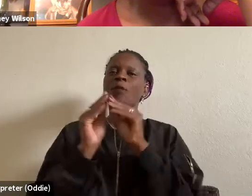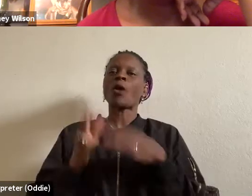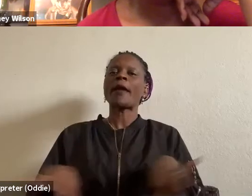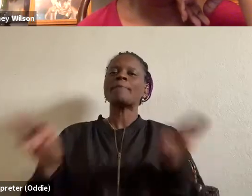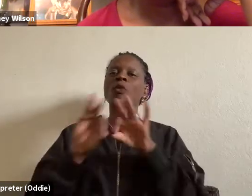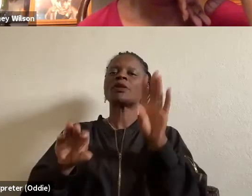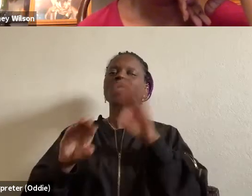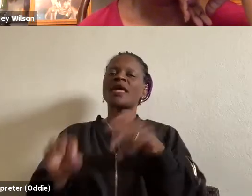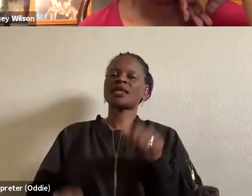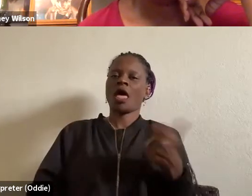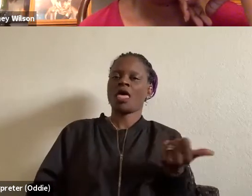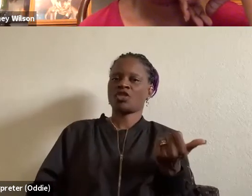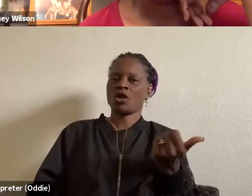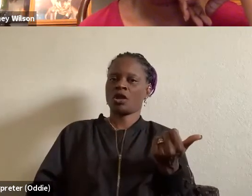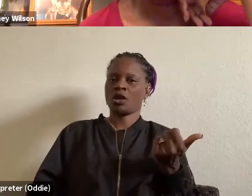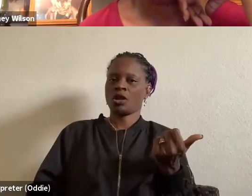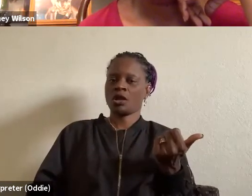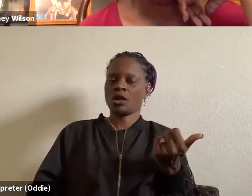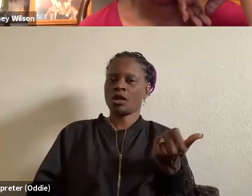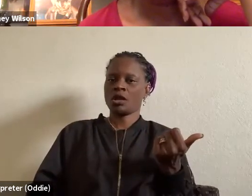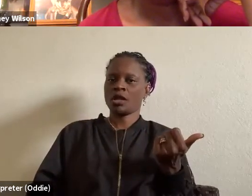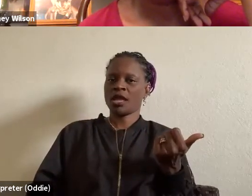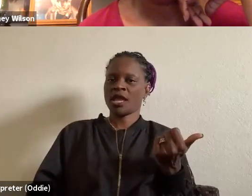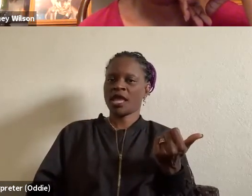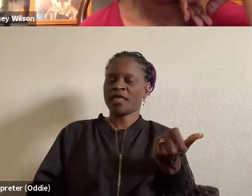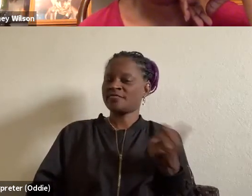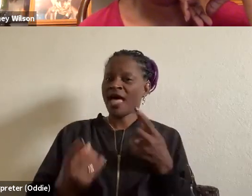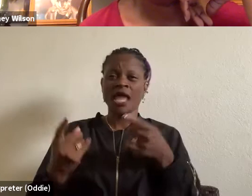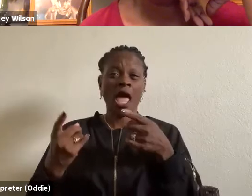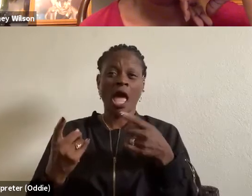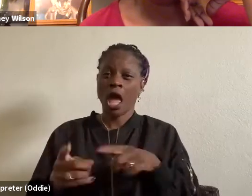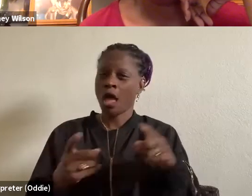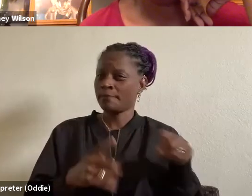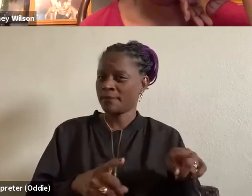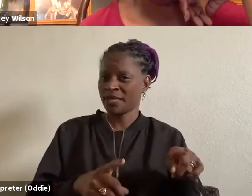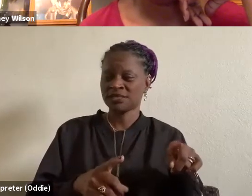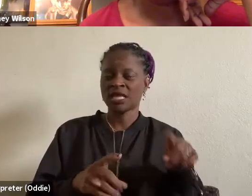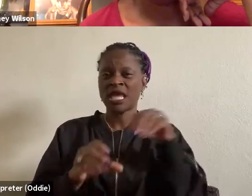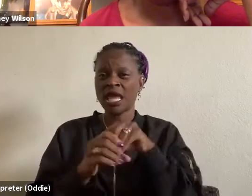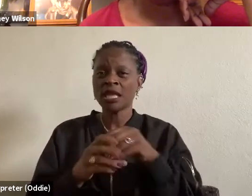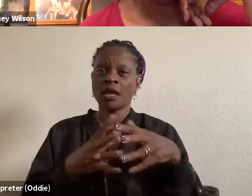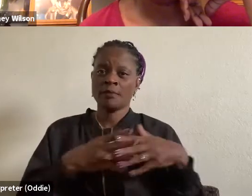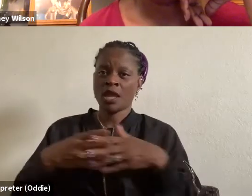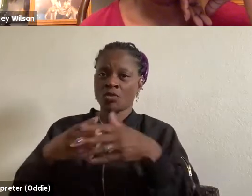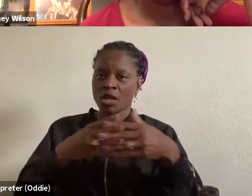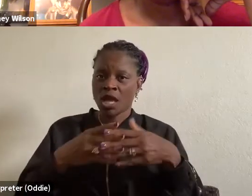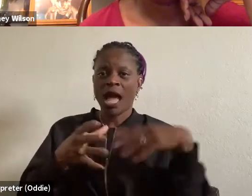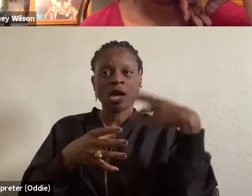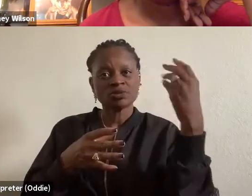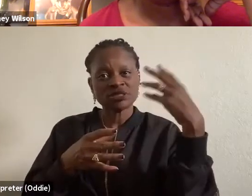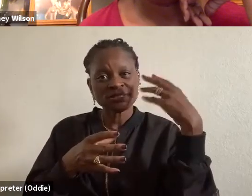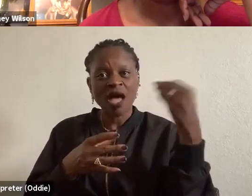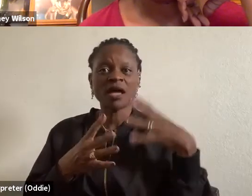particularly in America, works. And also outside of America too. Because some of the most racist white disabled people I have encountered have been